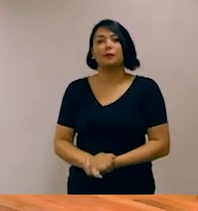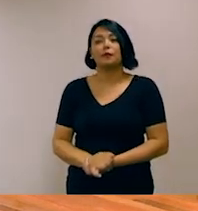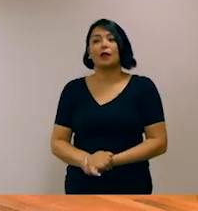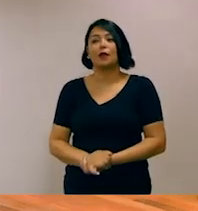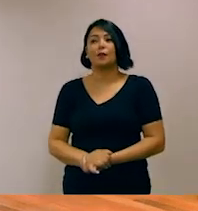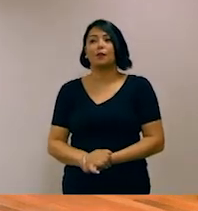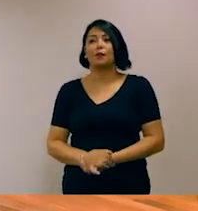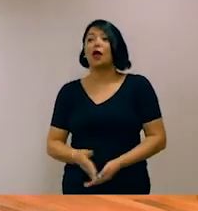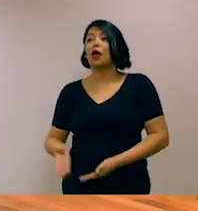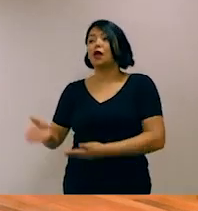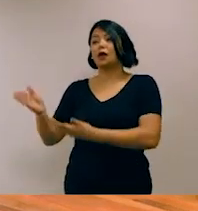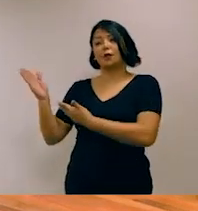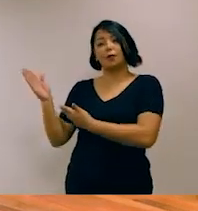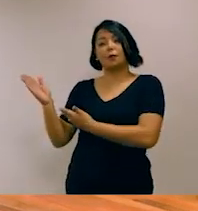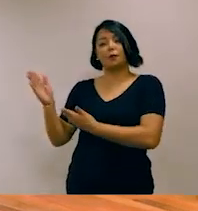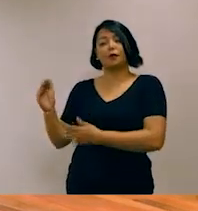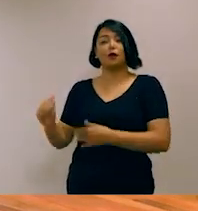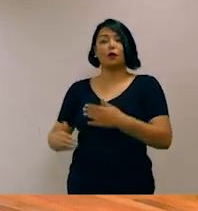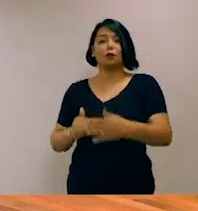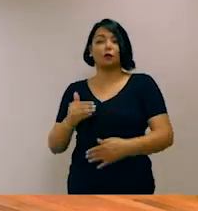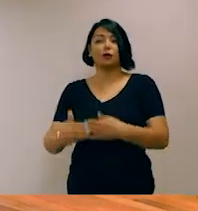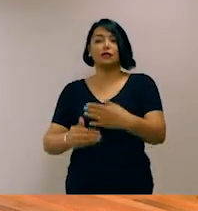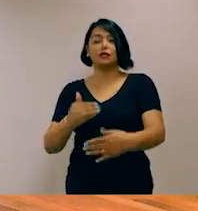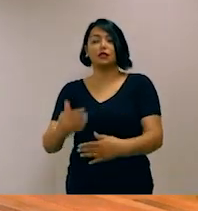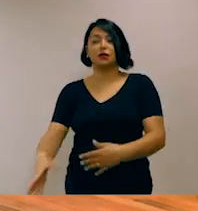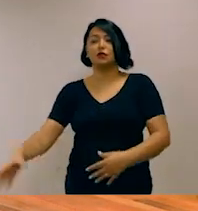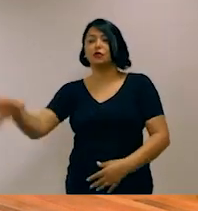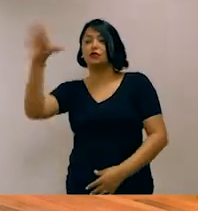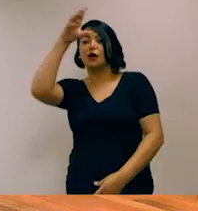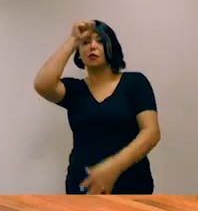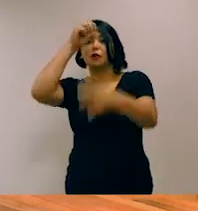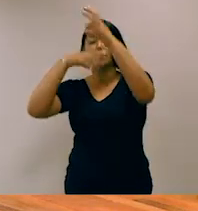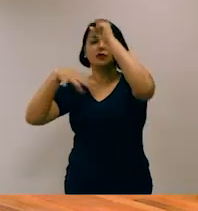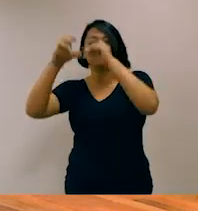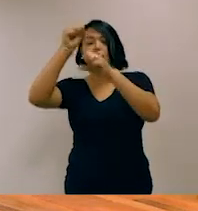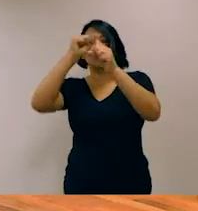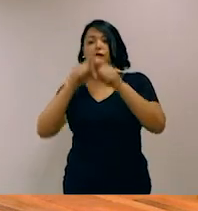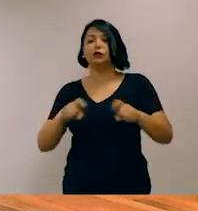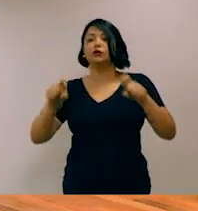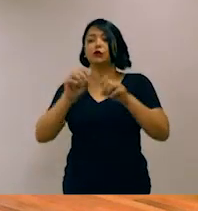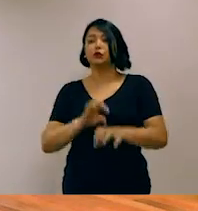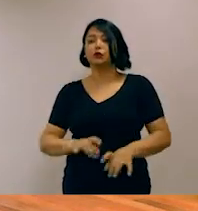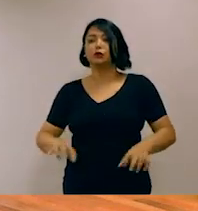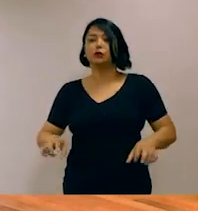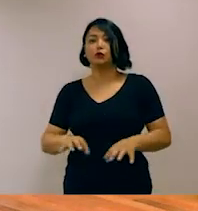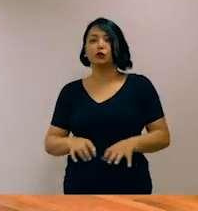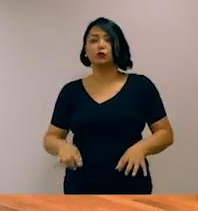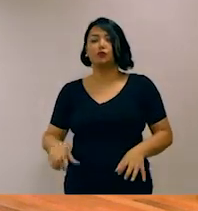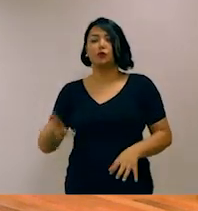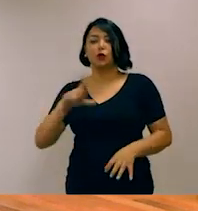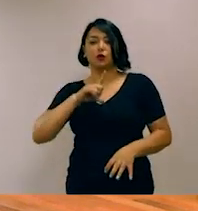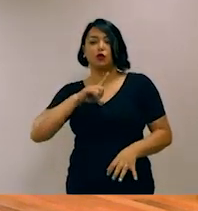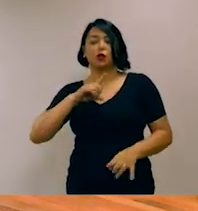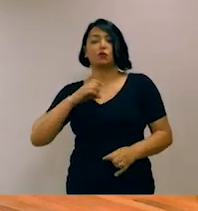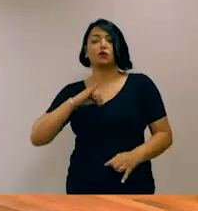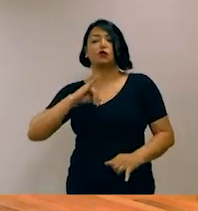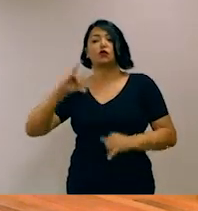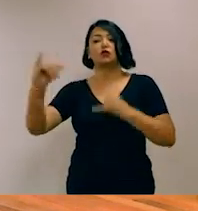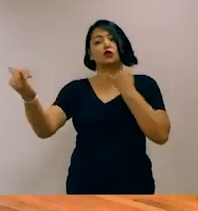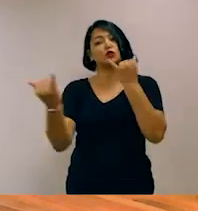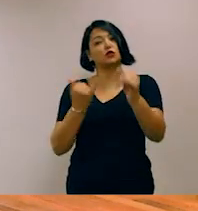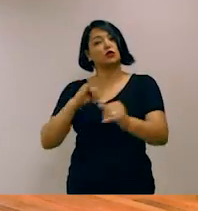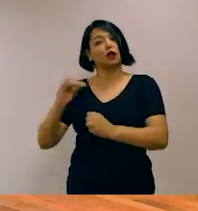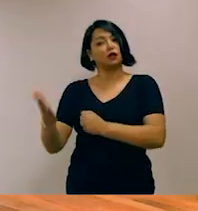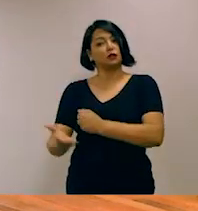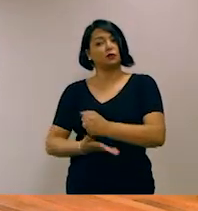business process that we have now. And this is the learning process, the machine learning process. So basically, we have all the